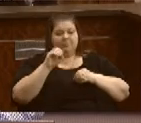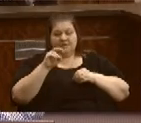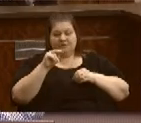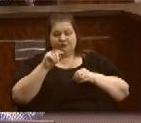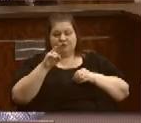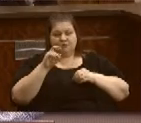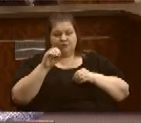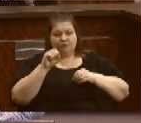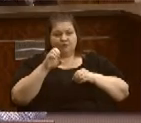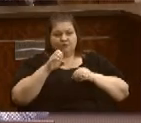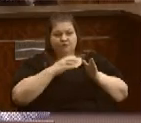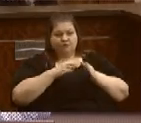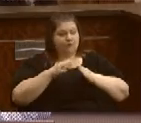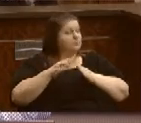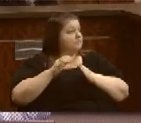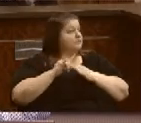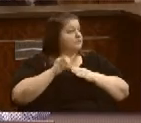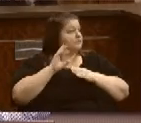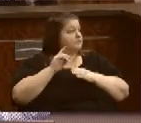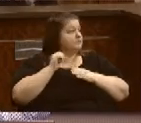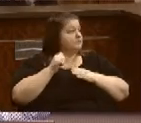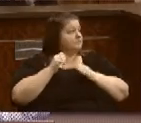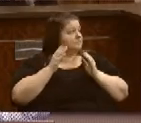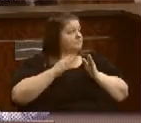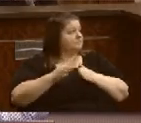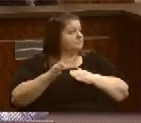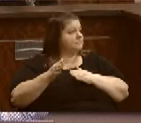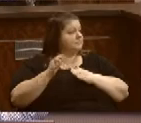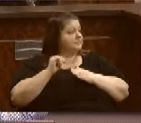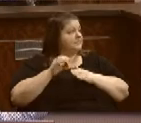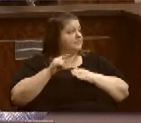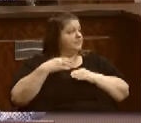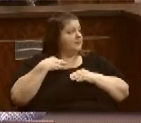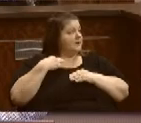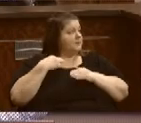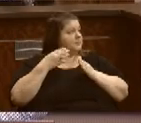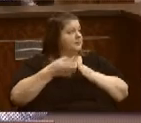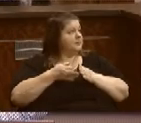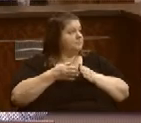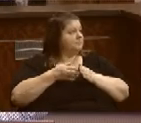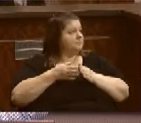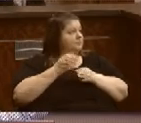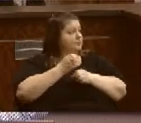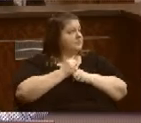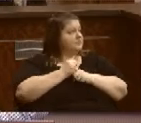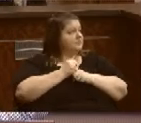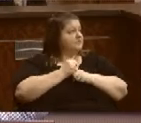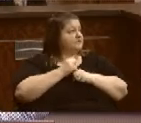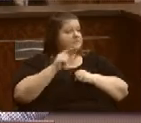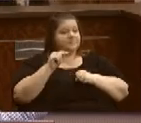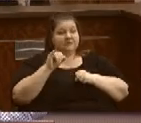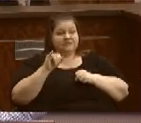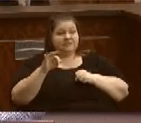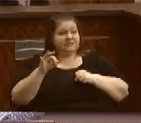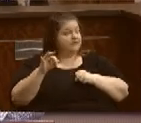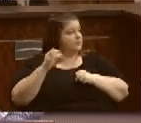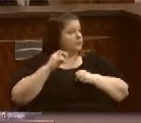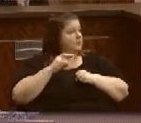be planned. That depends on whether the applicant receives a TIF or not